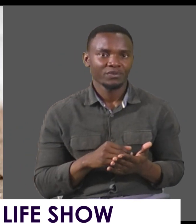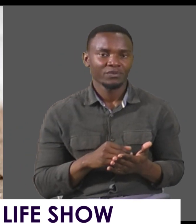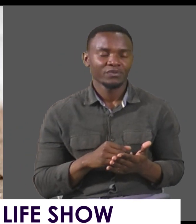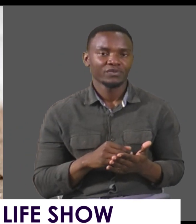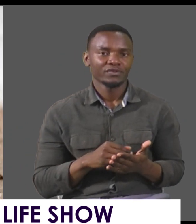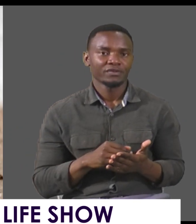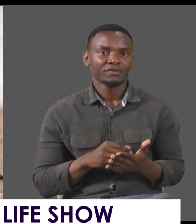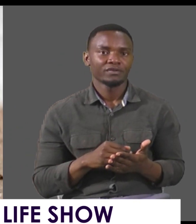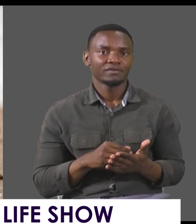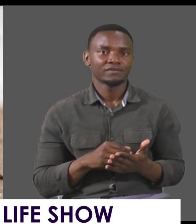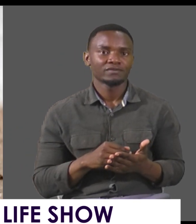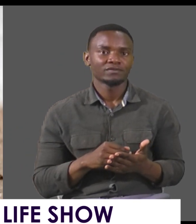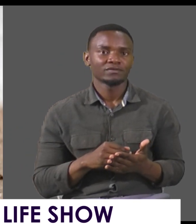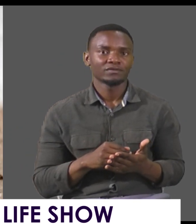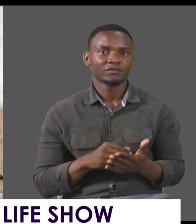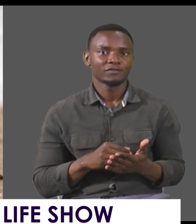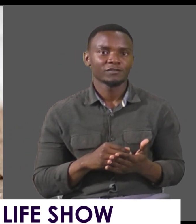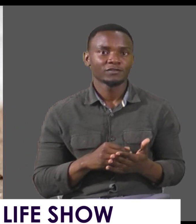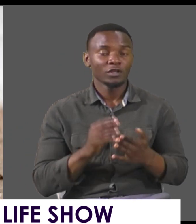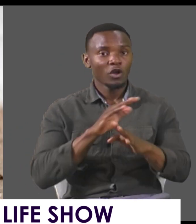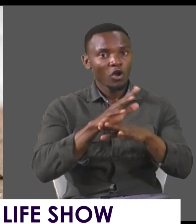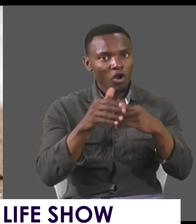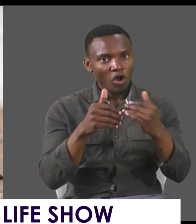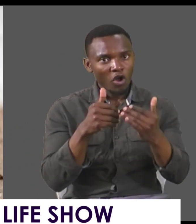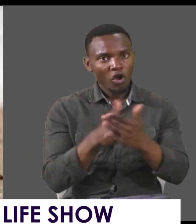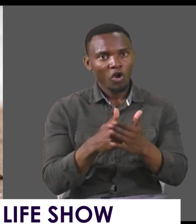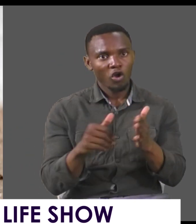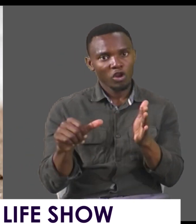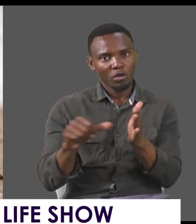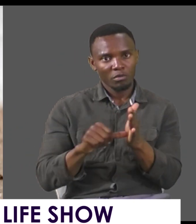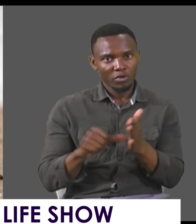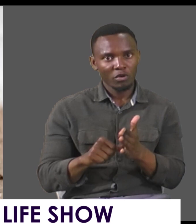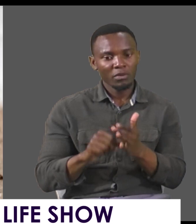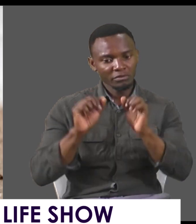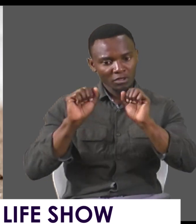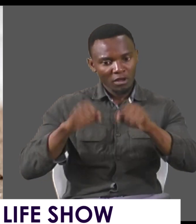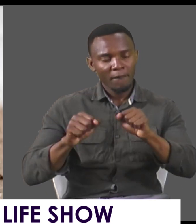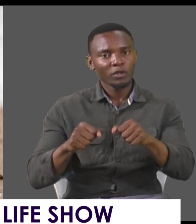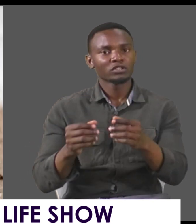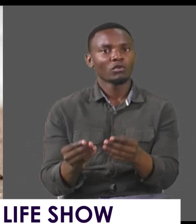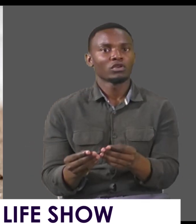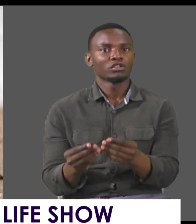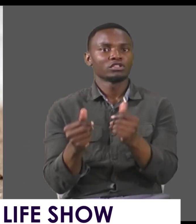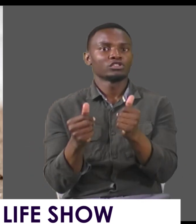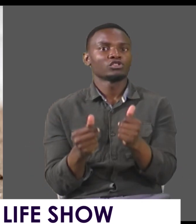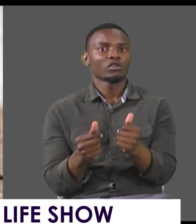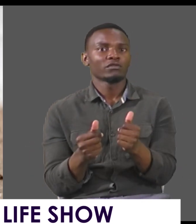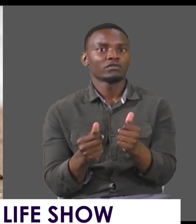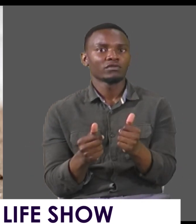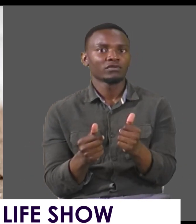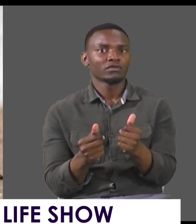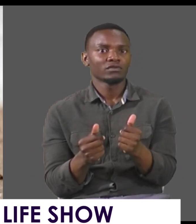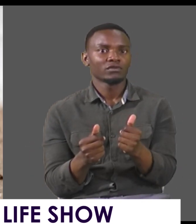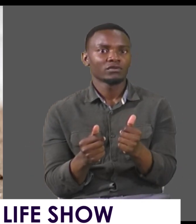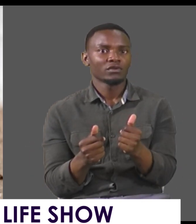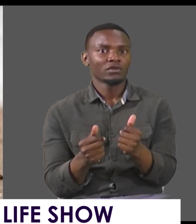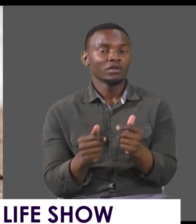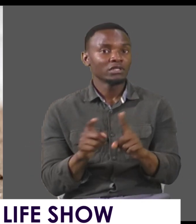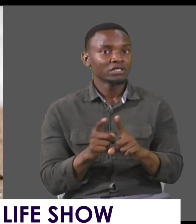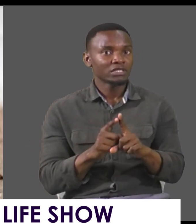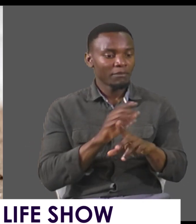on. Every problem can be solved. Every problem.